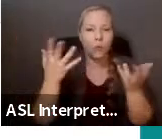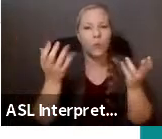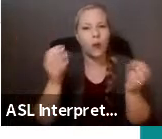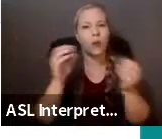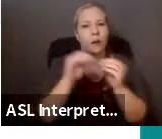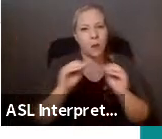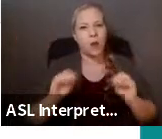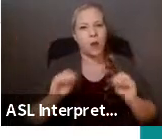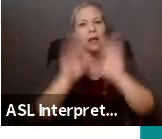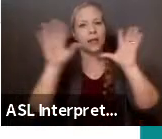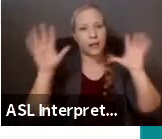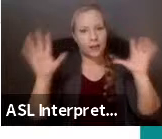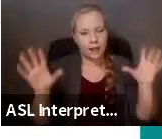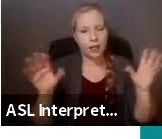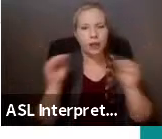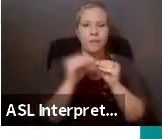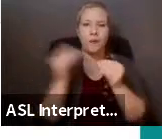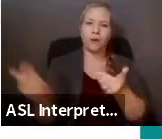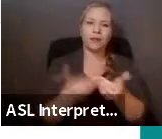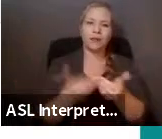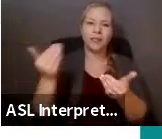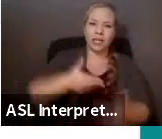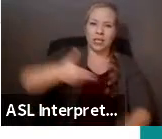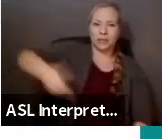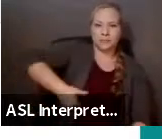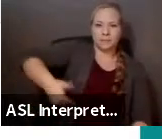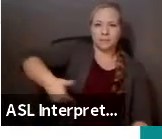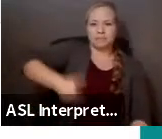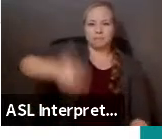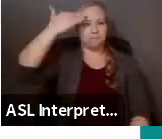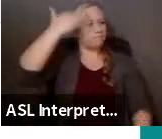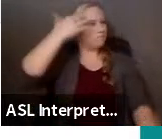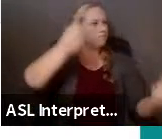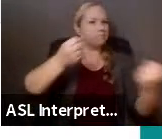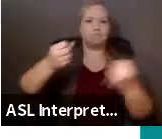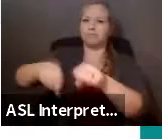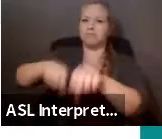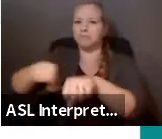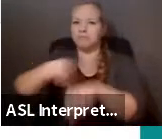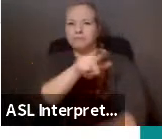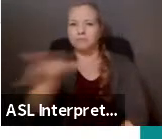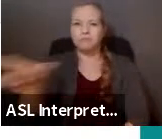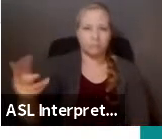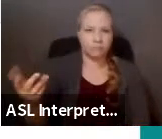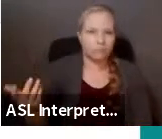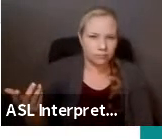consistent. We want it to be intuitive. So that's gonna be our aim for these facility types.